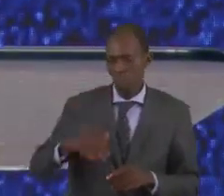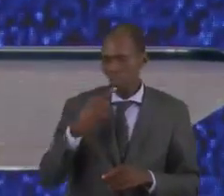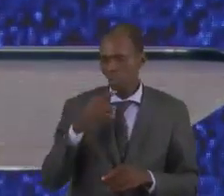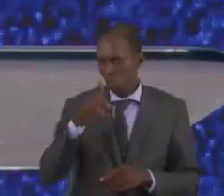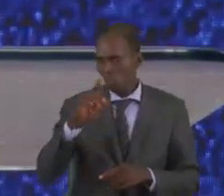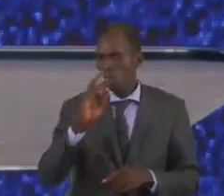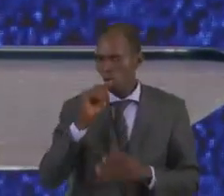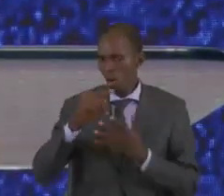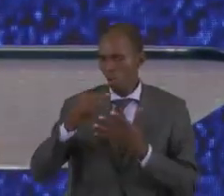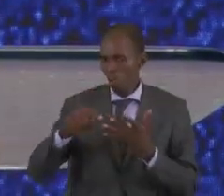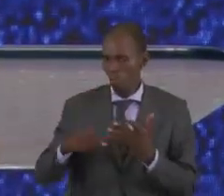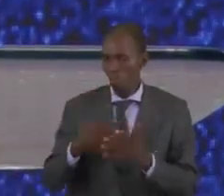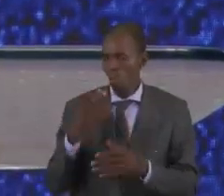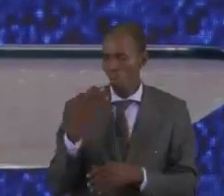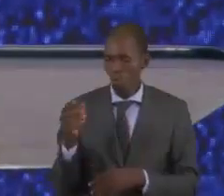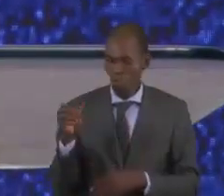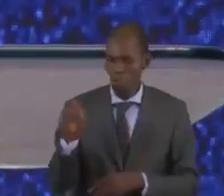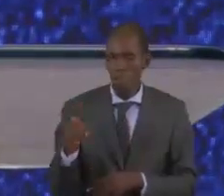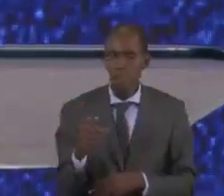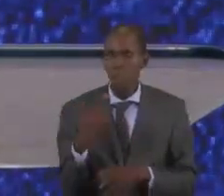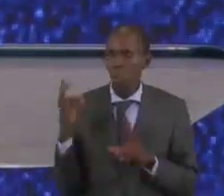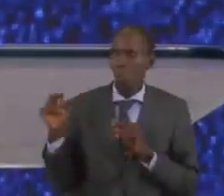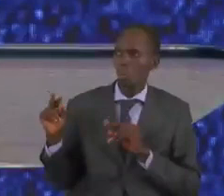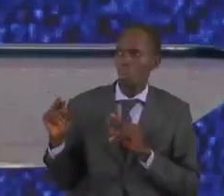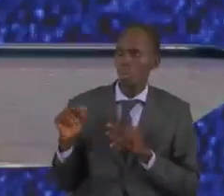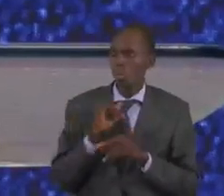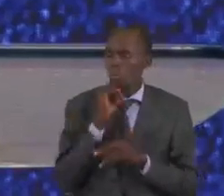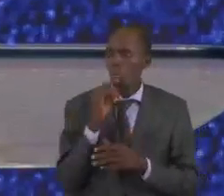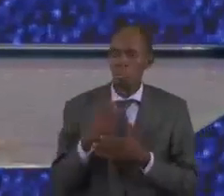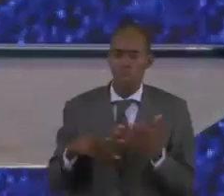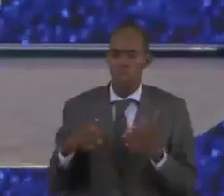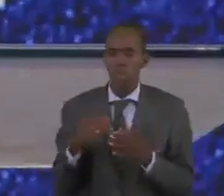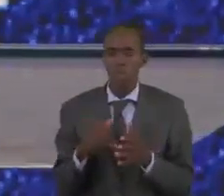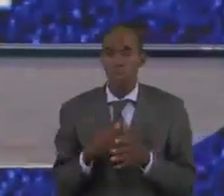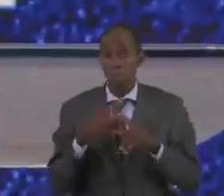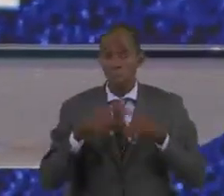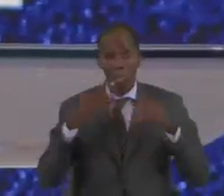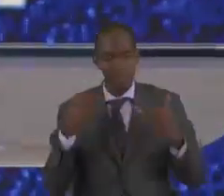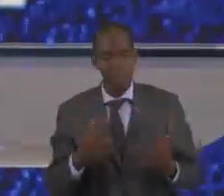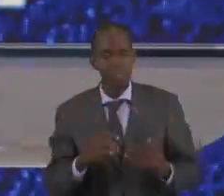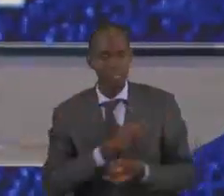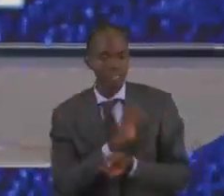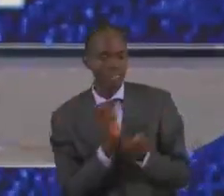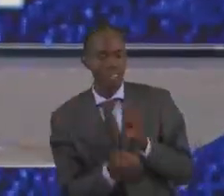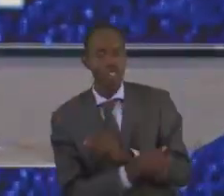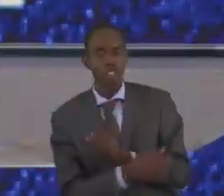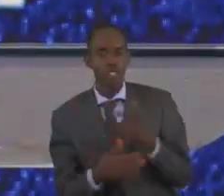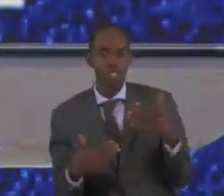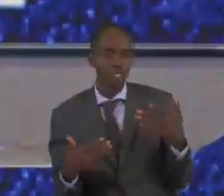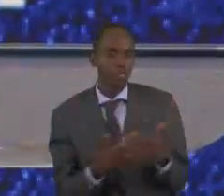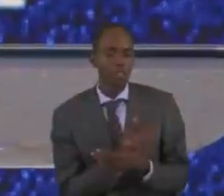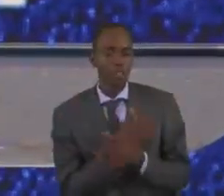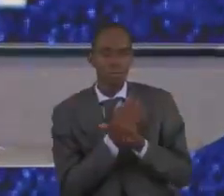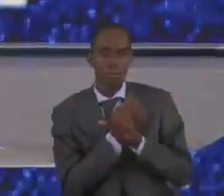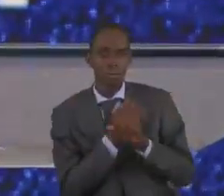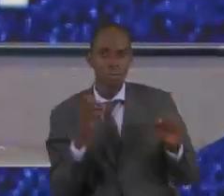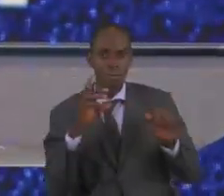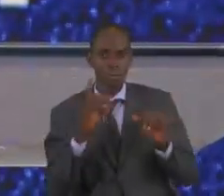know what you are talking about." But now, saved, restored,